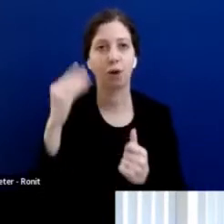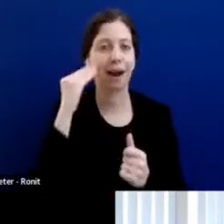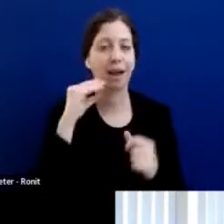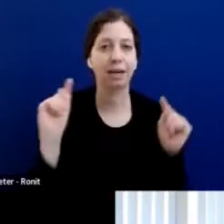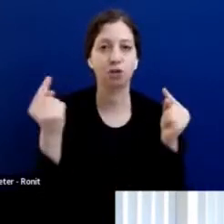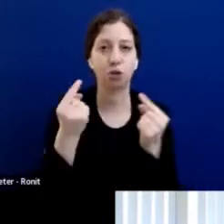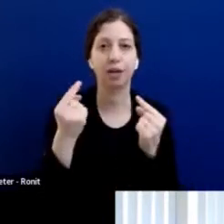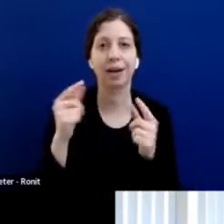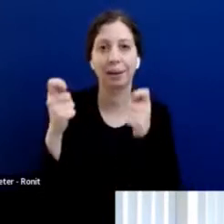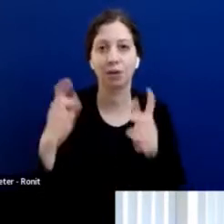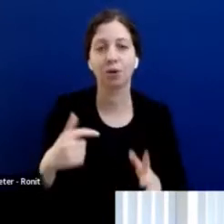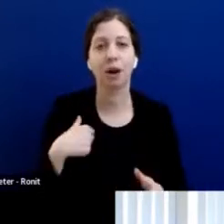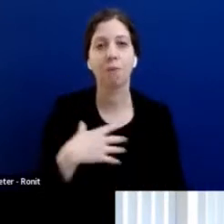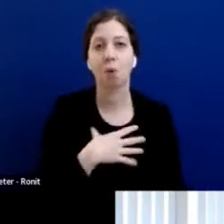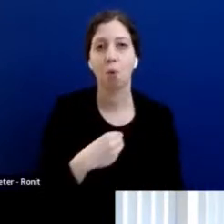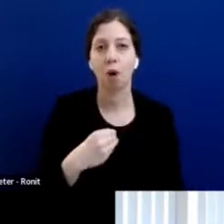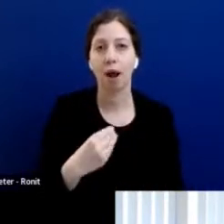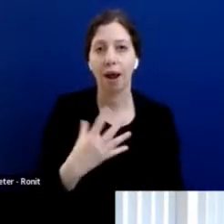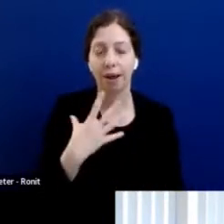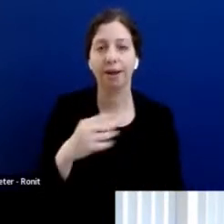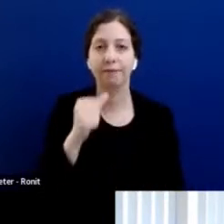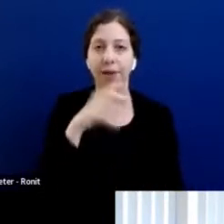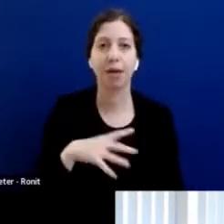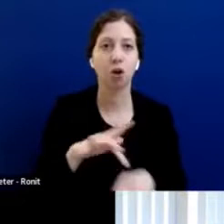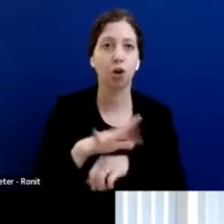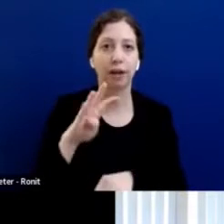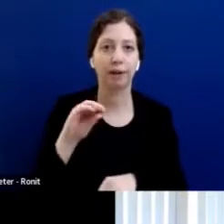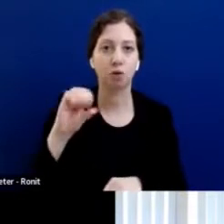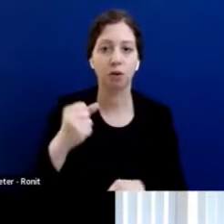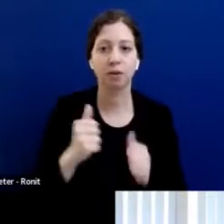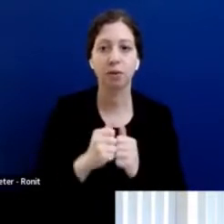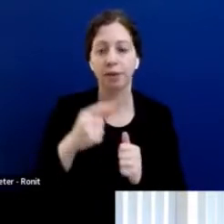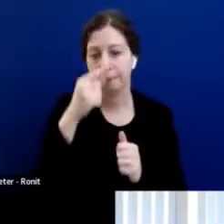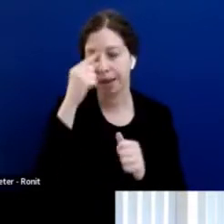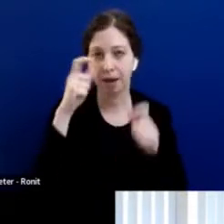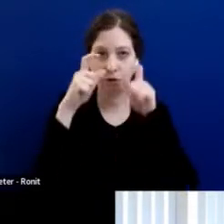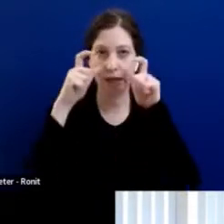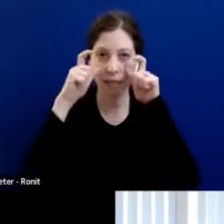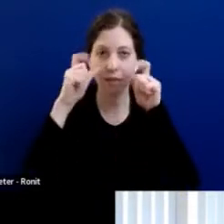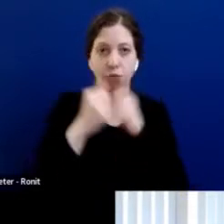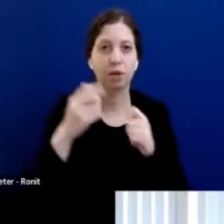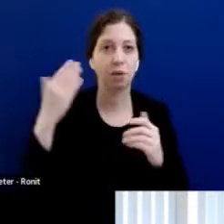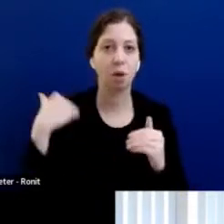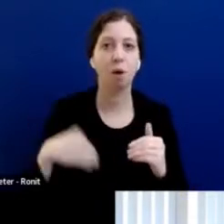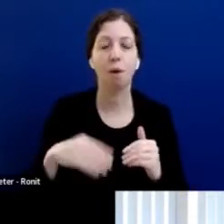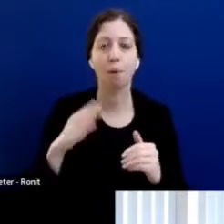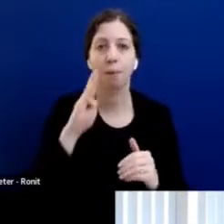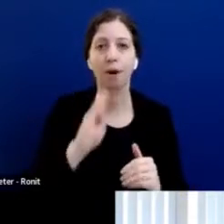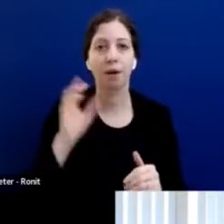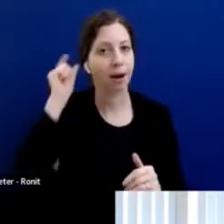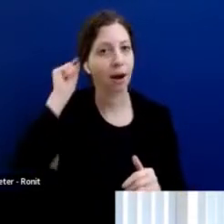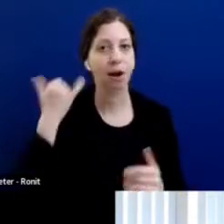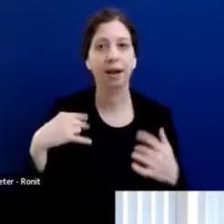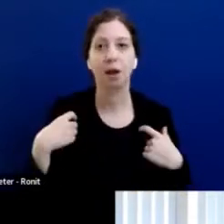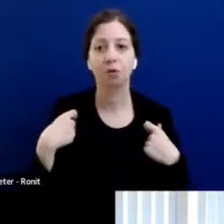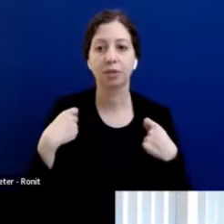Administrators. I am a white female in my early 40s wearing black rimmed eyeglasses with long brown hair. I have a yellow top on and a black and